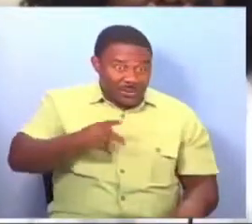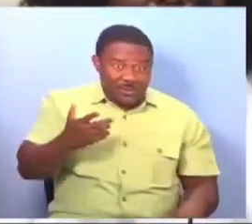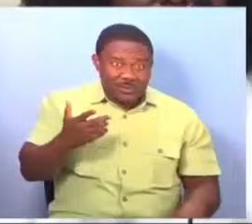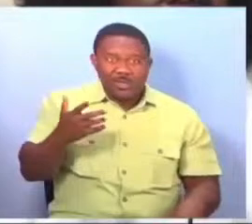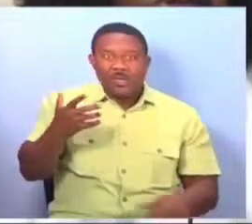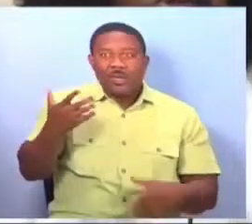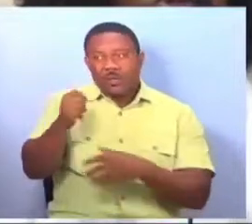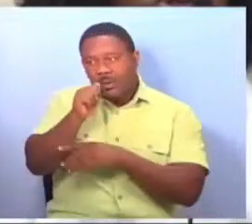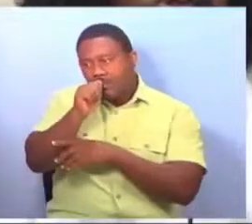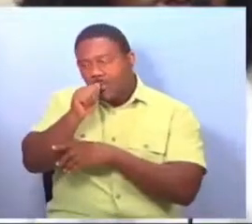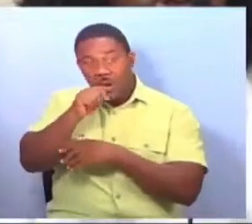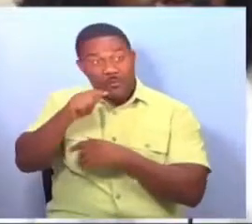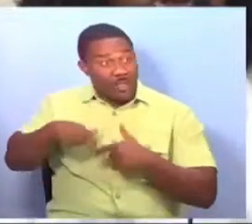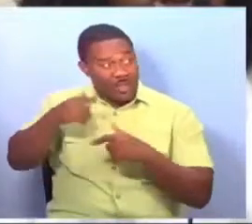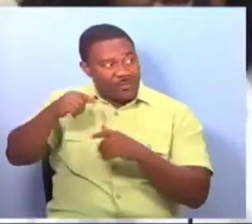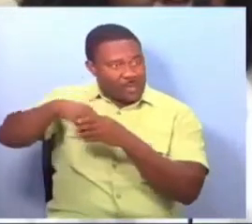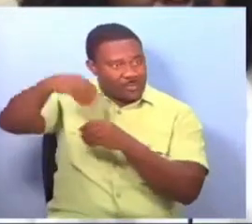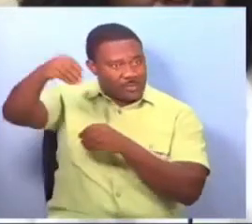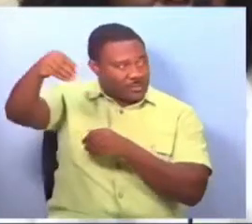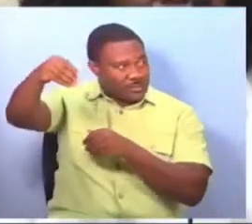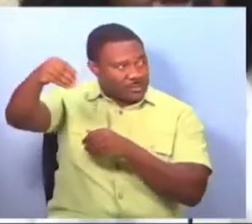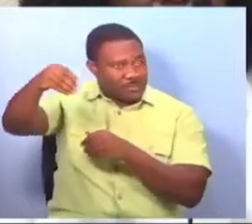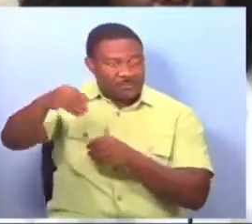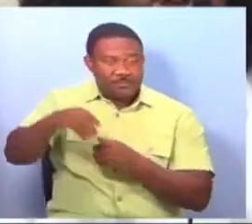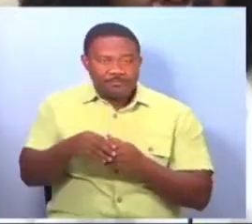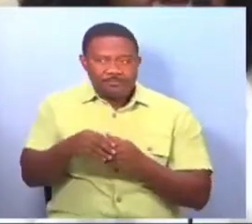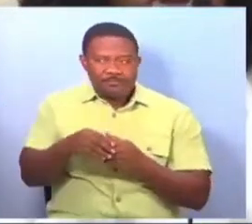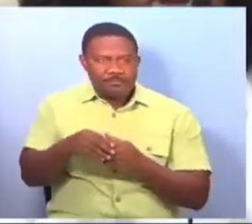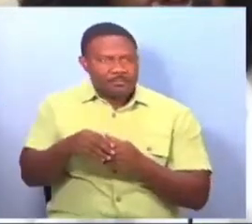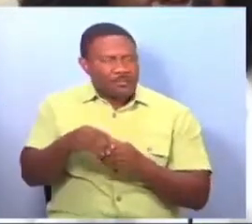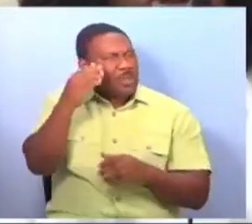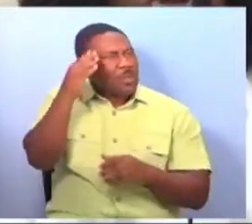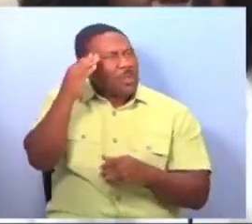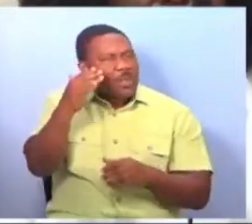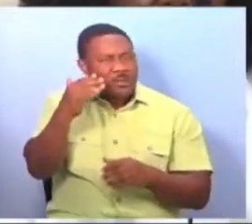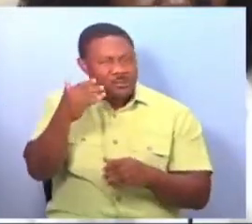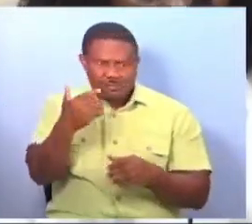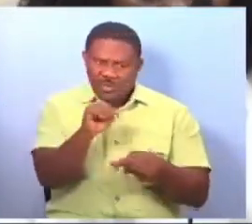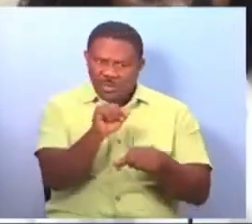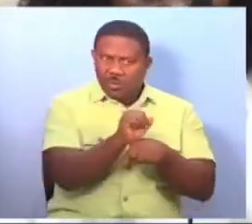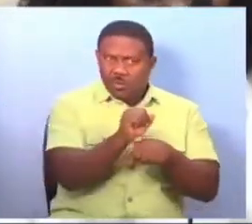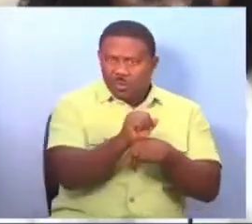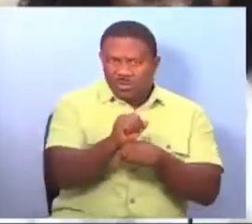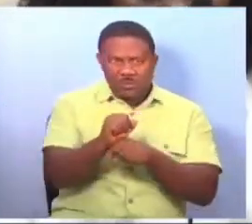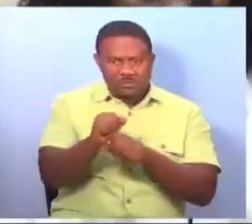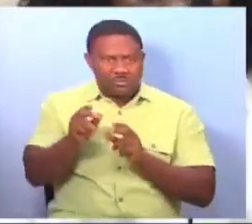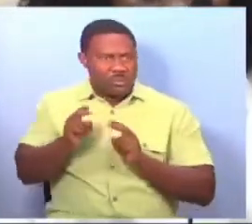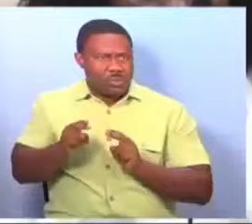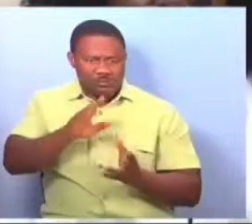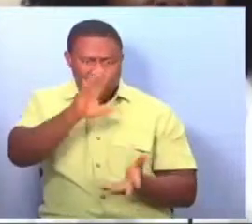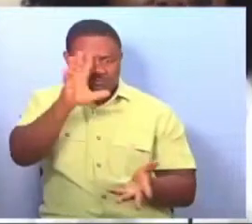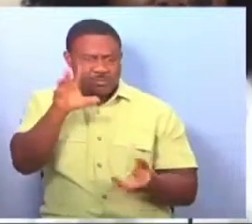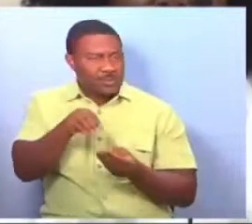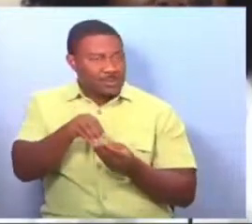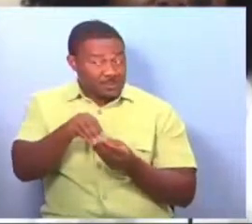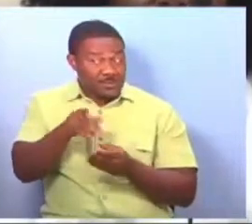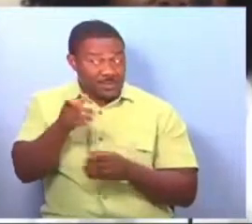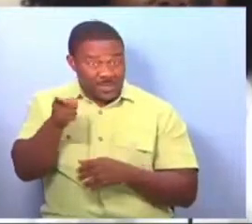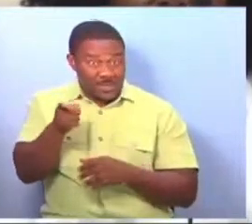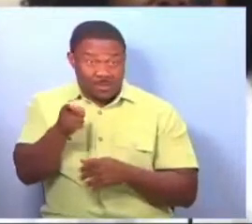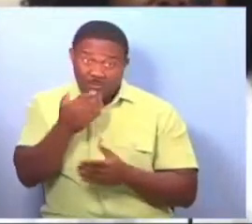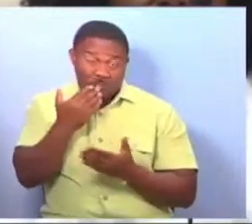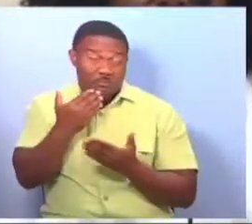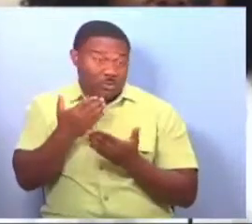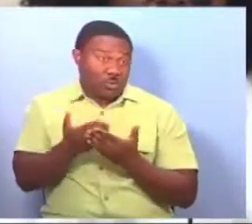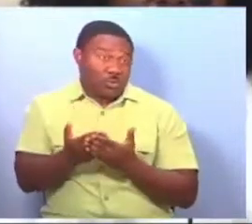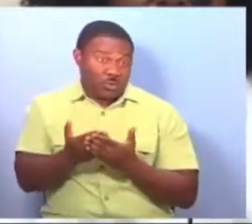private lives are, because it's the totality of the human being that we are talking about. Dr. Mafo exemplifies that, and I think that